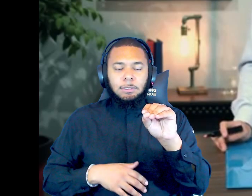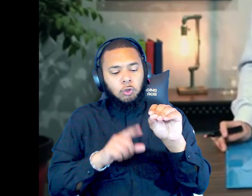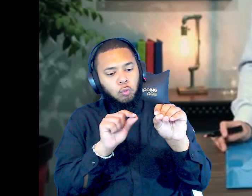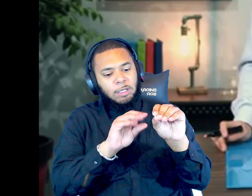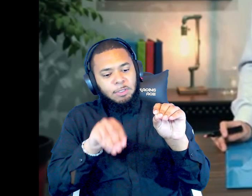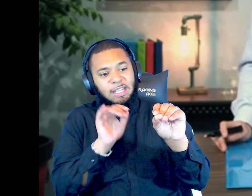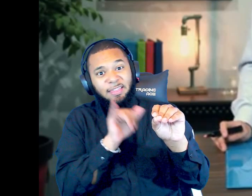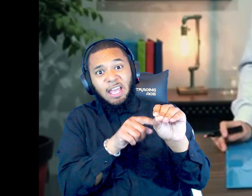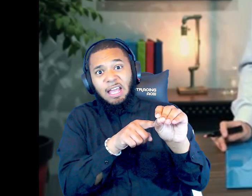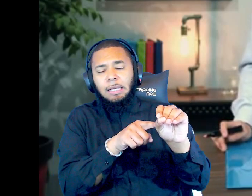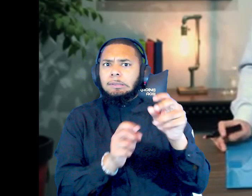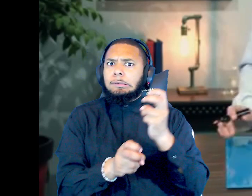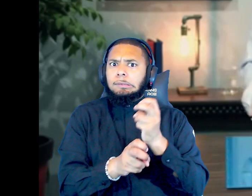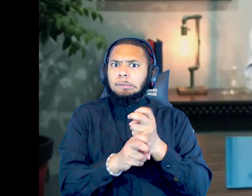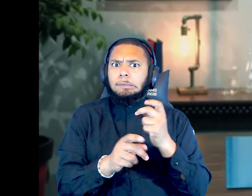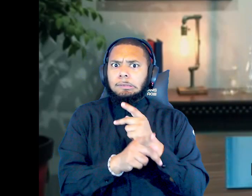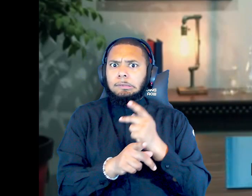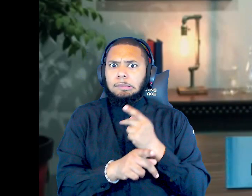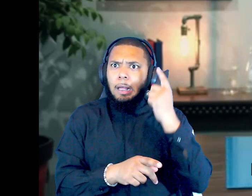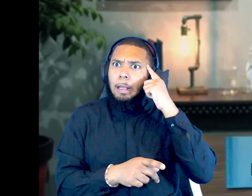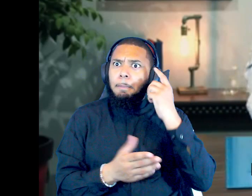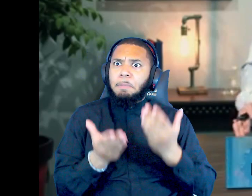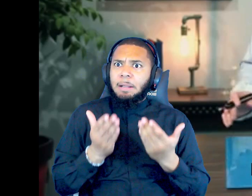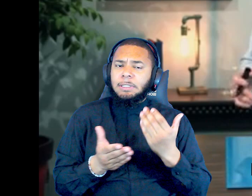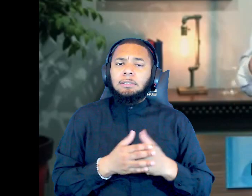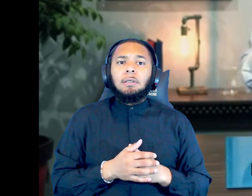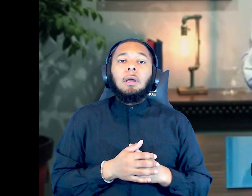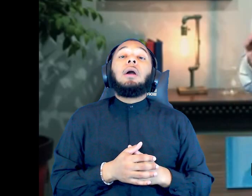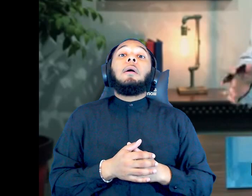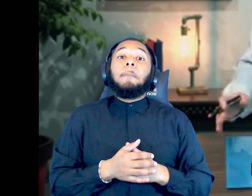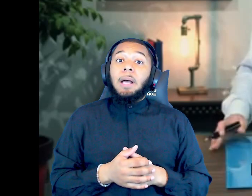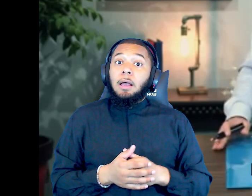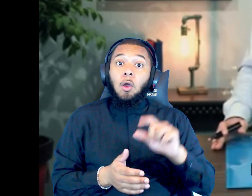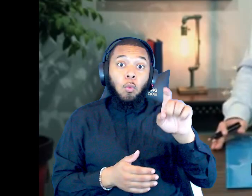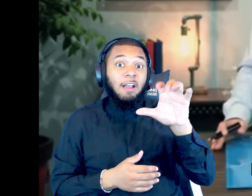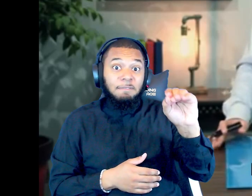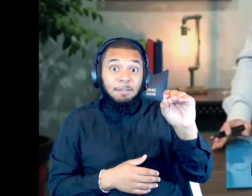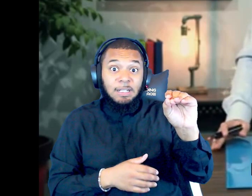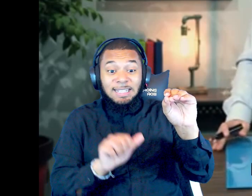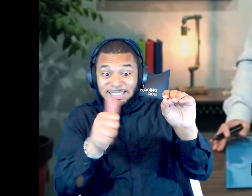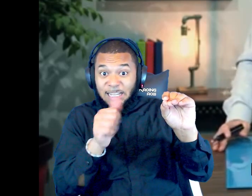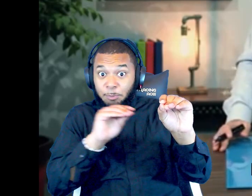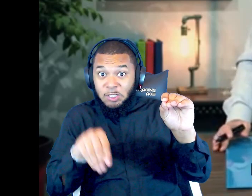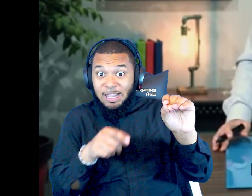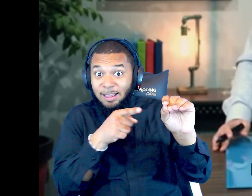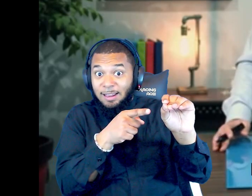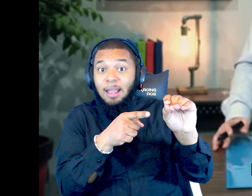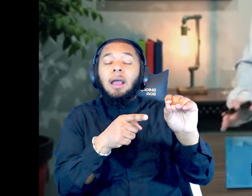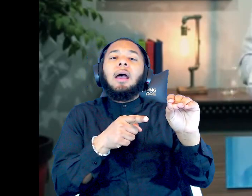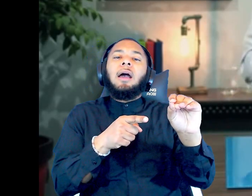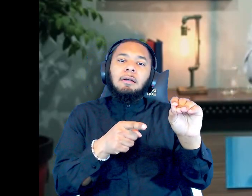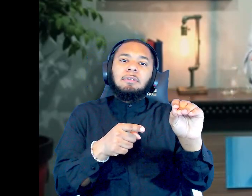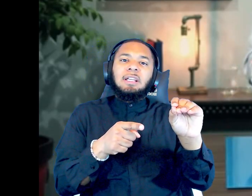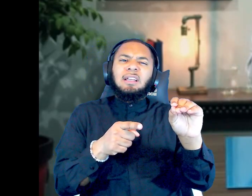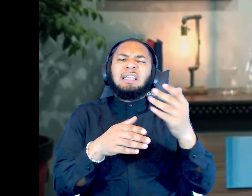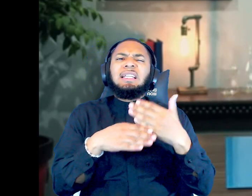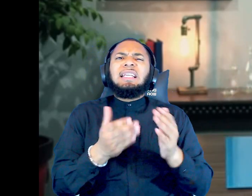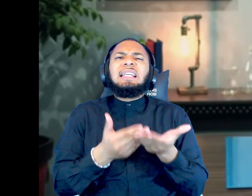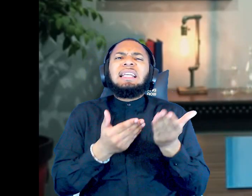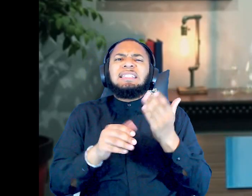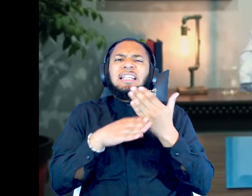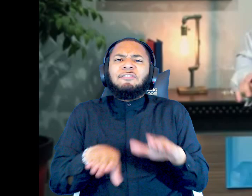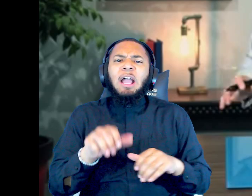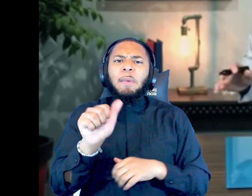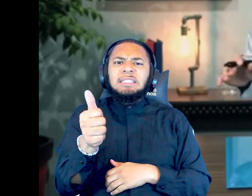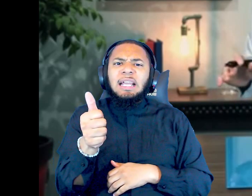not sure about this. But 10% of 150, you could do immediately. You just divide by 10. 10% is our friend. Because